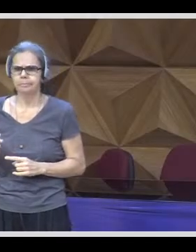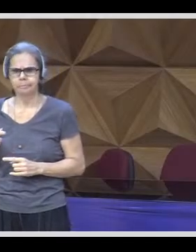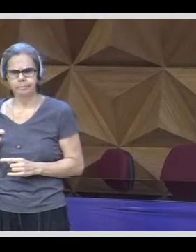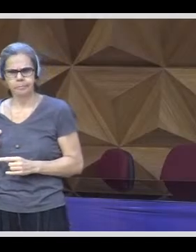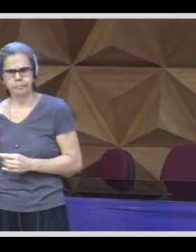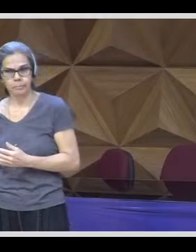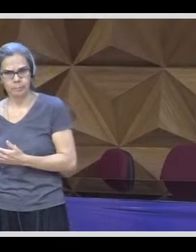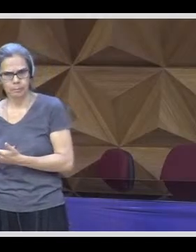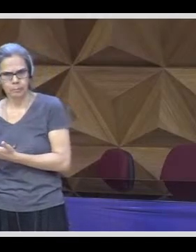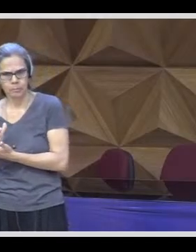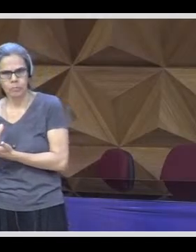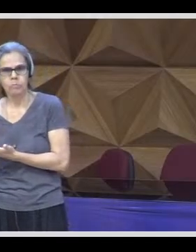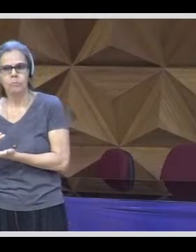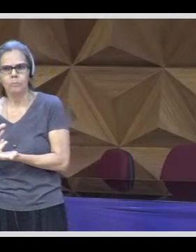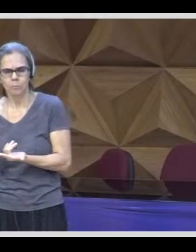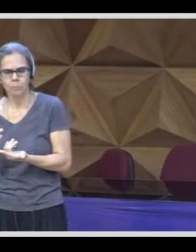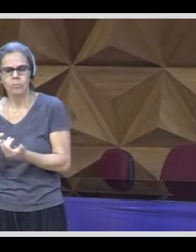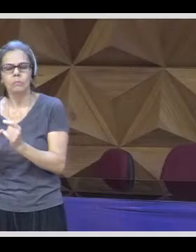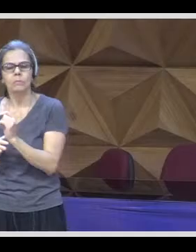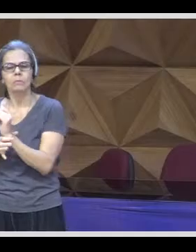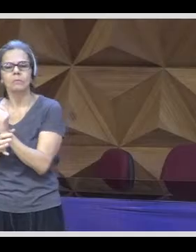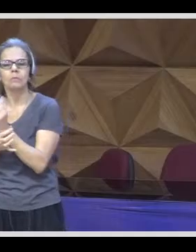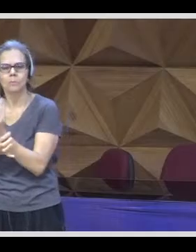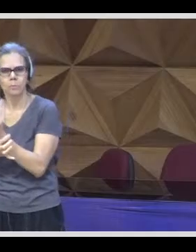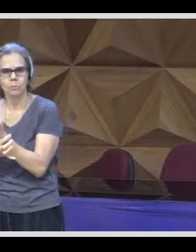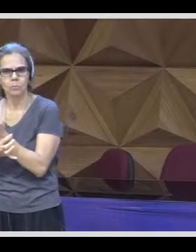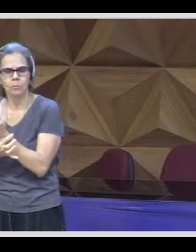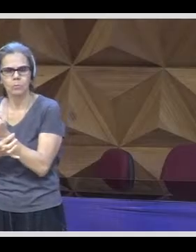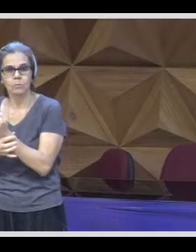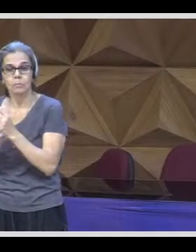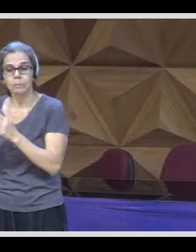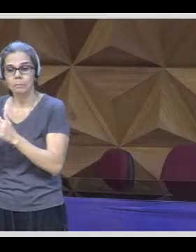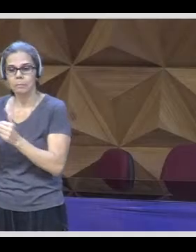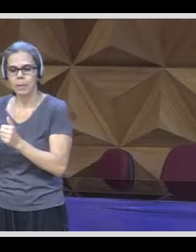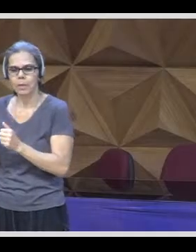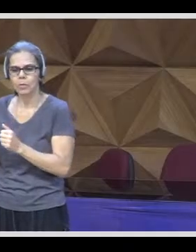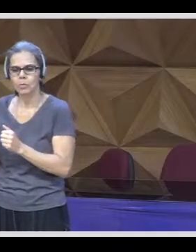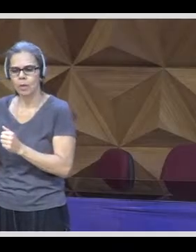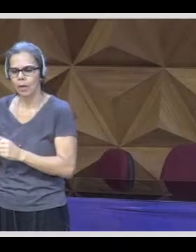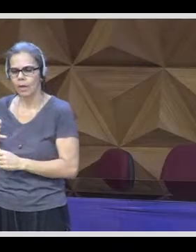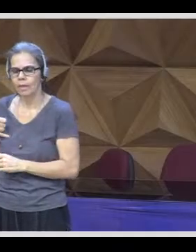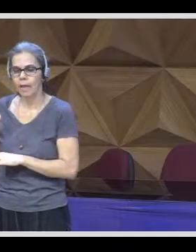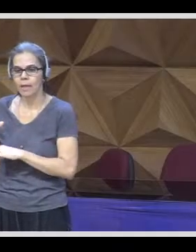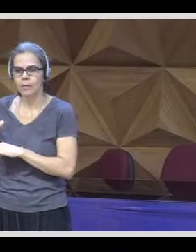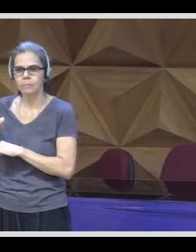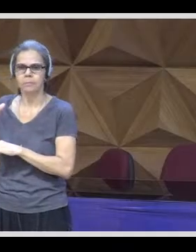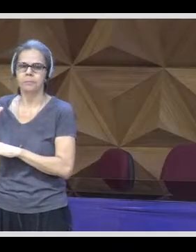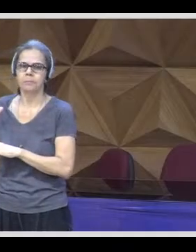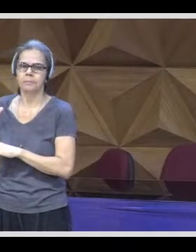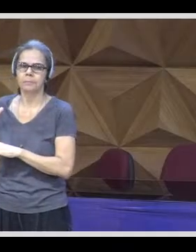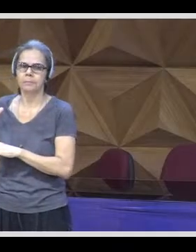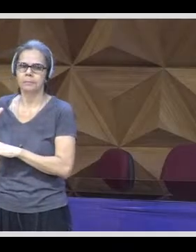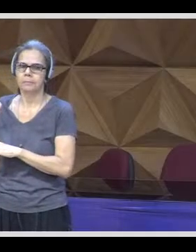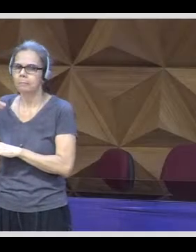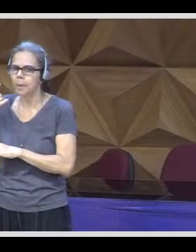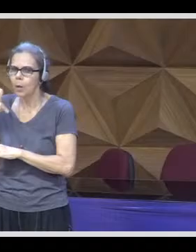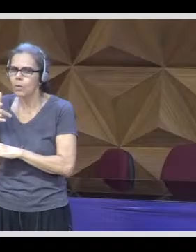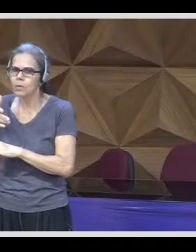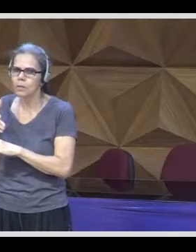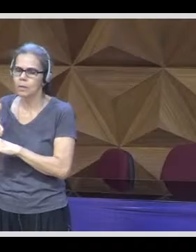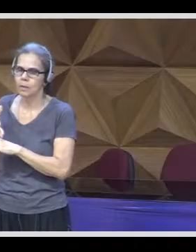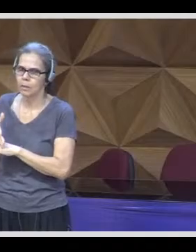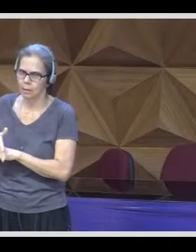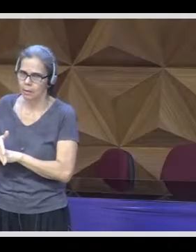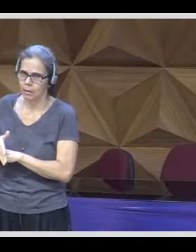they require a minimum age for an account, as many as most of the social media platforms do, which is